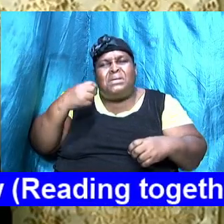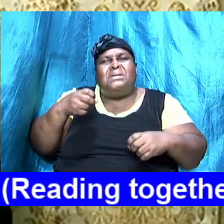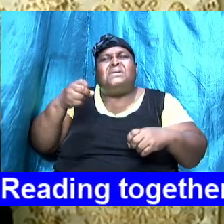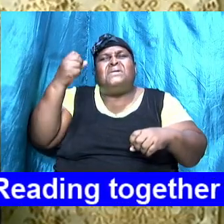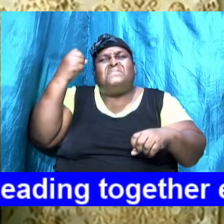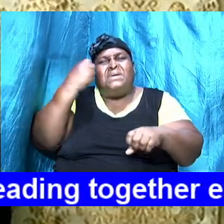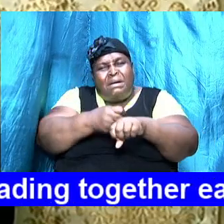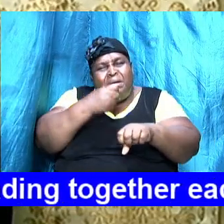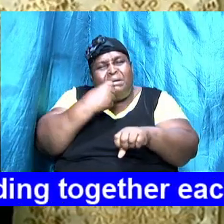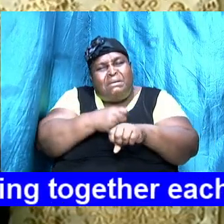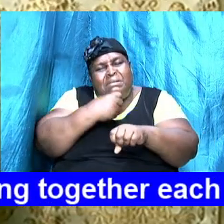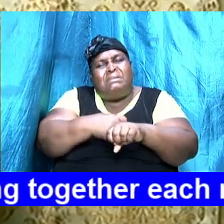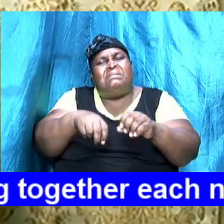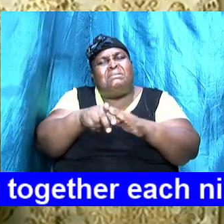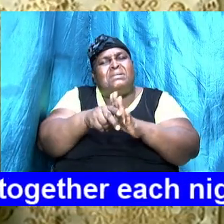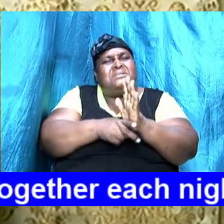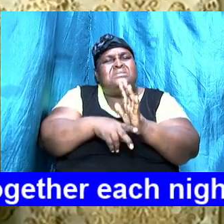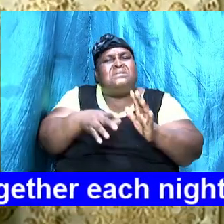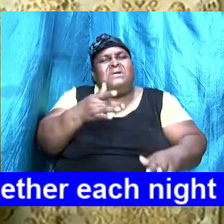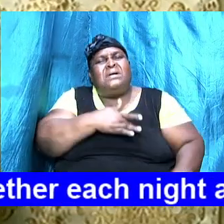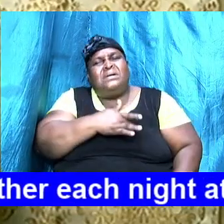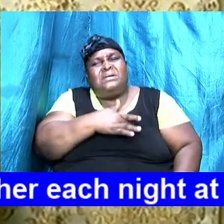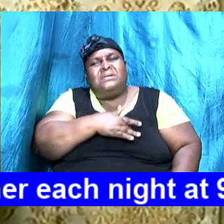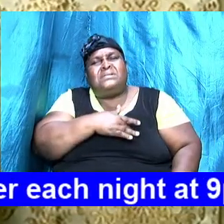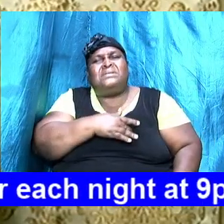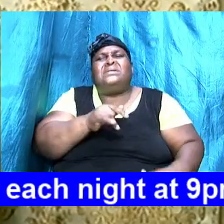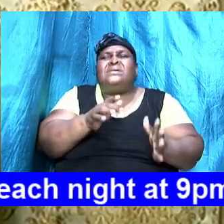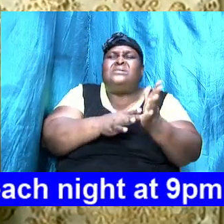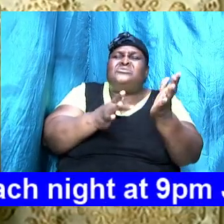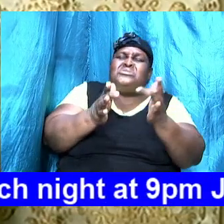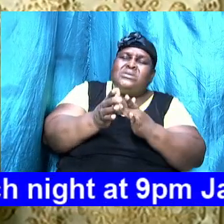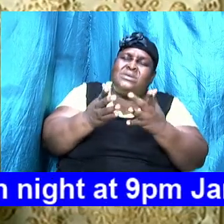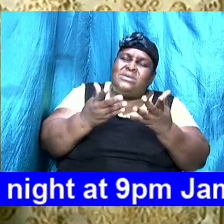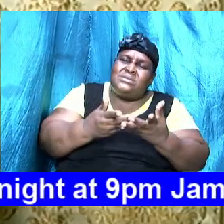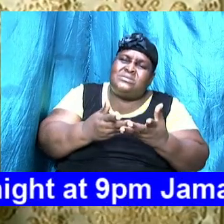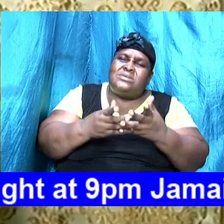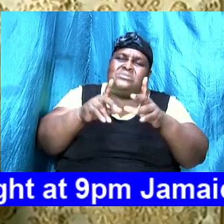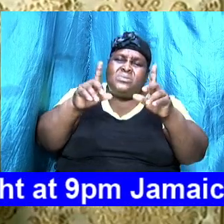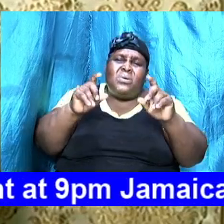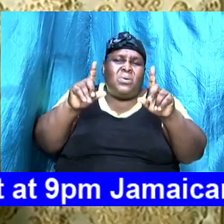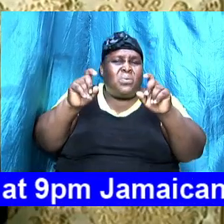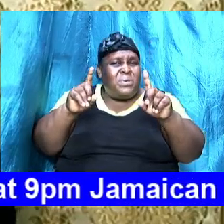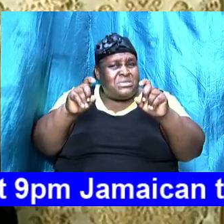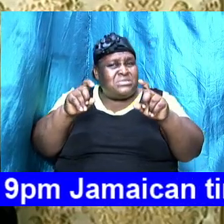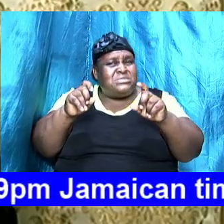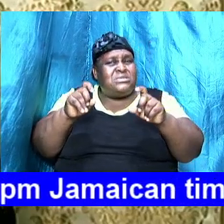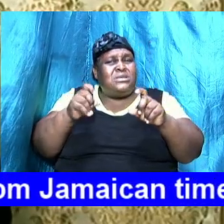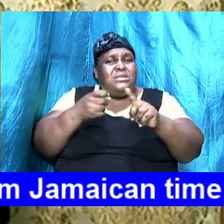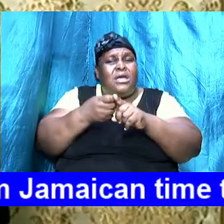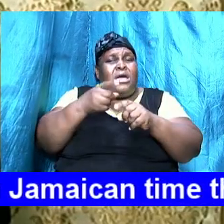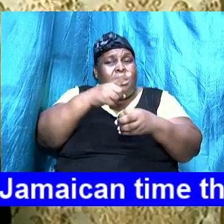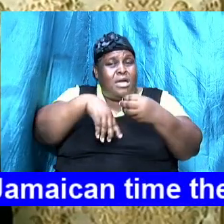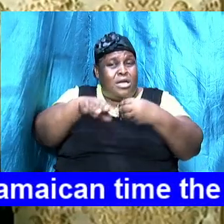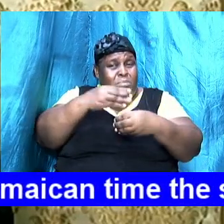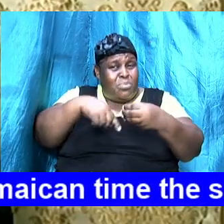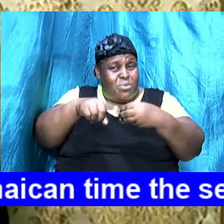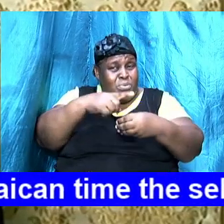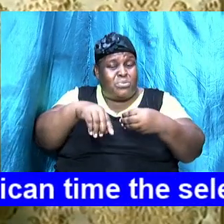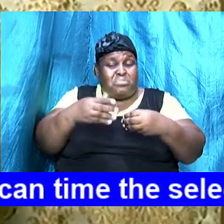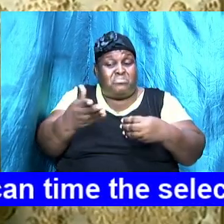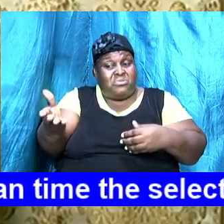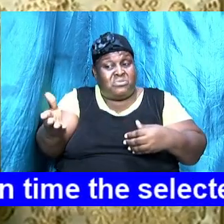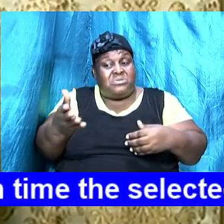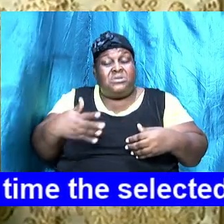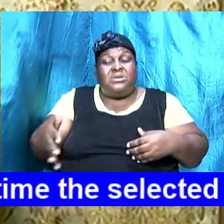forth. Jesus, now, when he was confronted with questions from those around about those things, he put them on